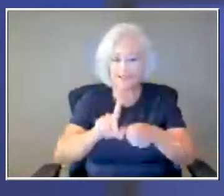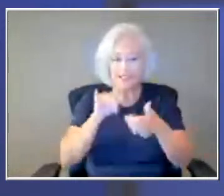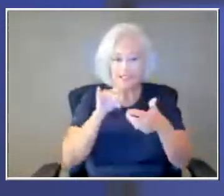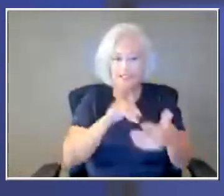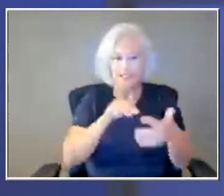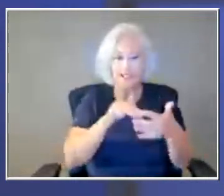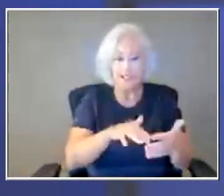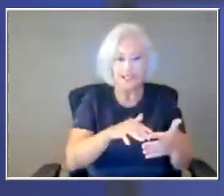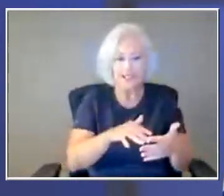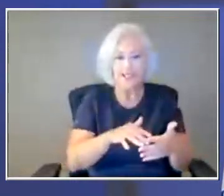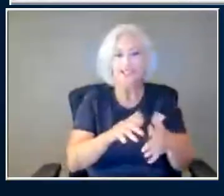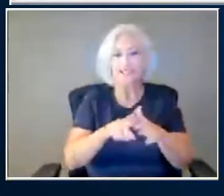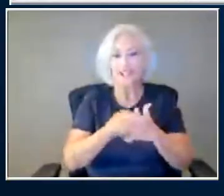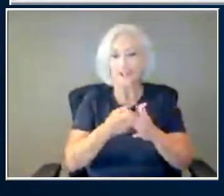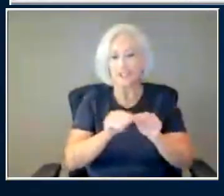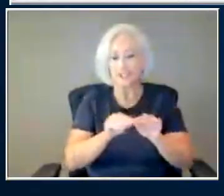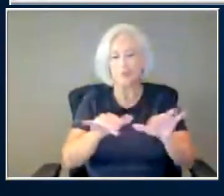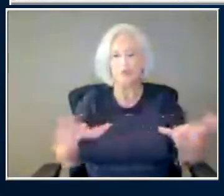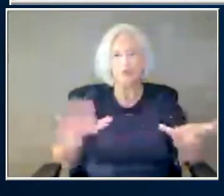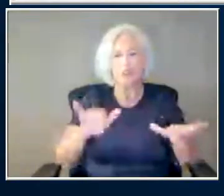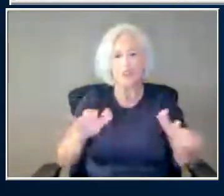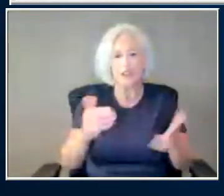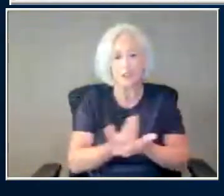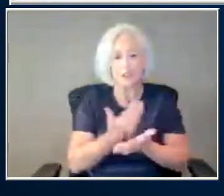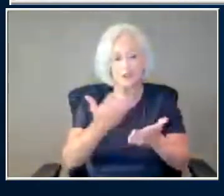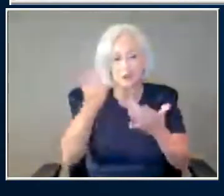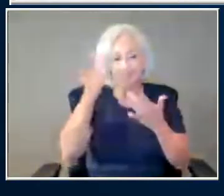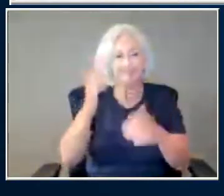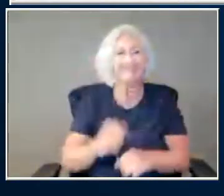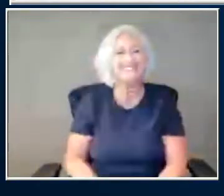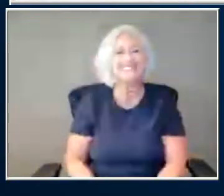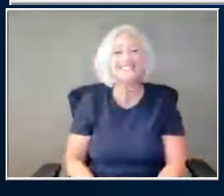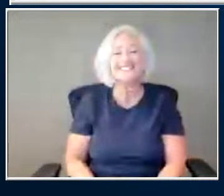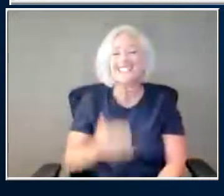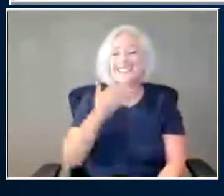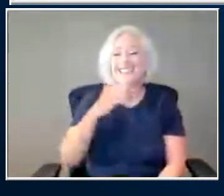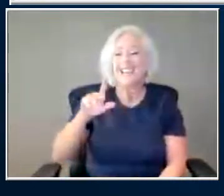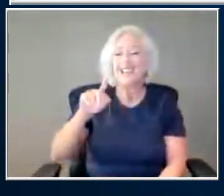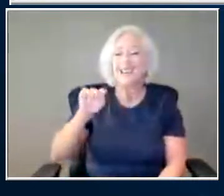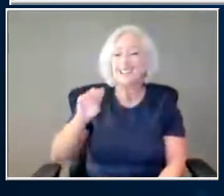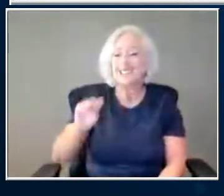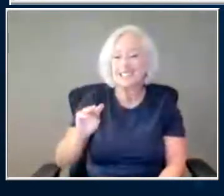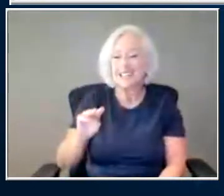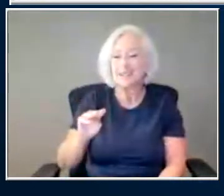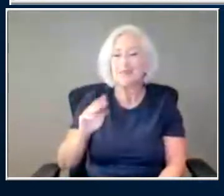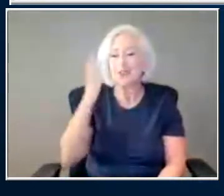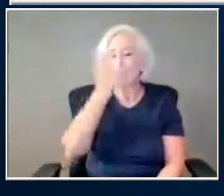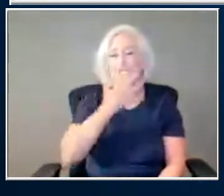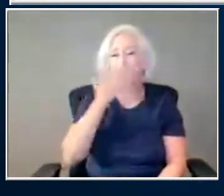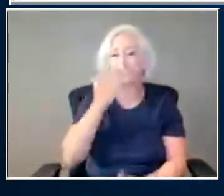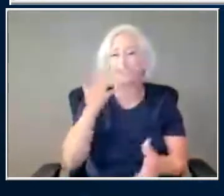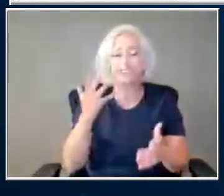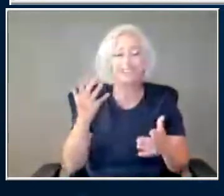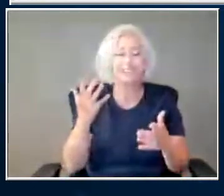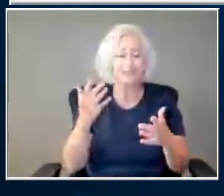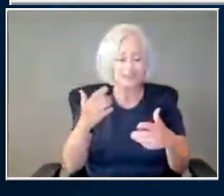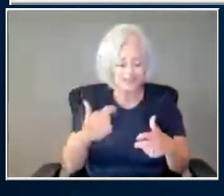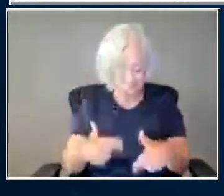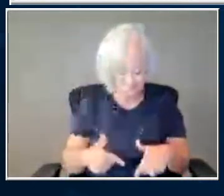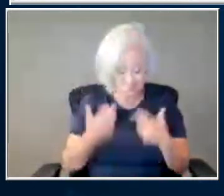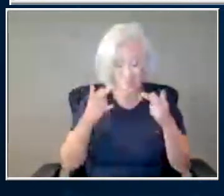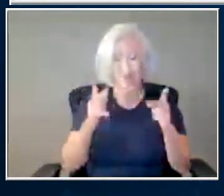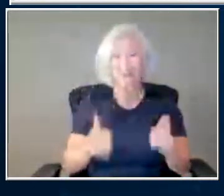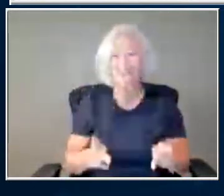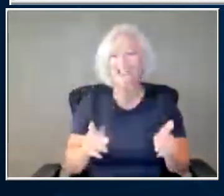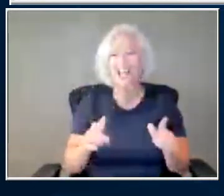that innovation. All right, Tim, thank you for being the face of somebody being diagnosed with prostate cancer, but more importantly, somebody living with it and living well